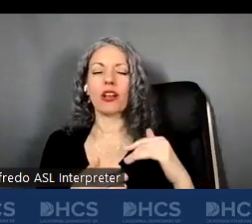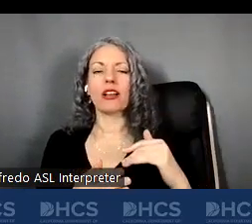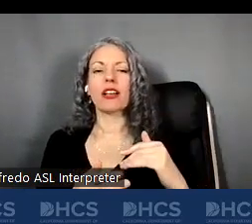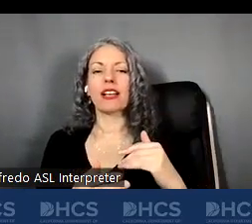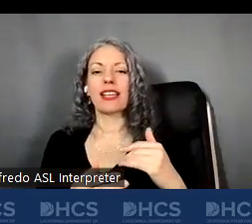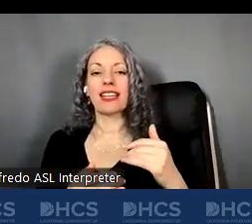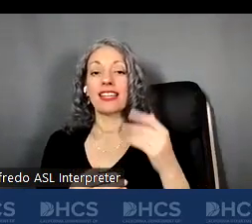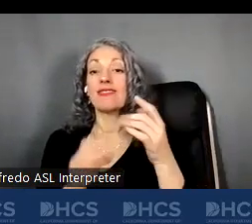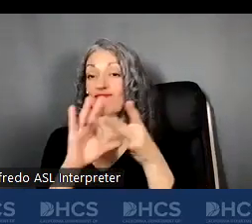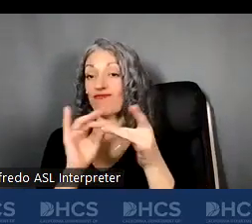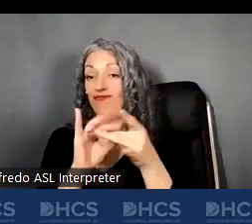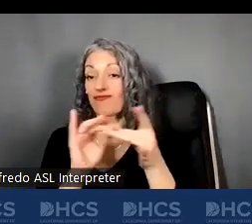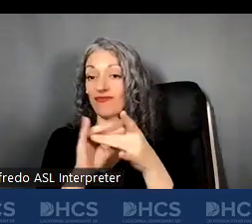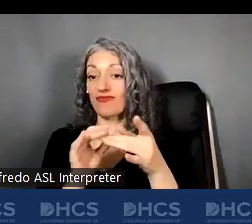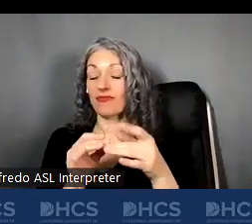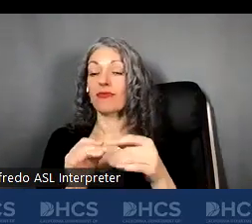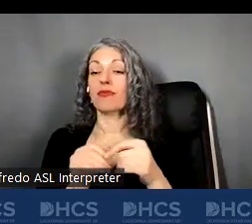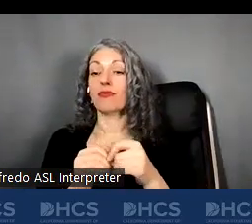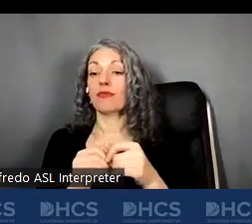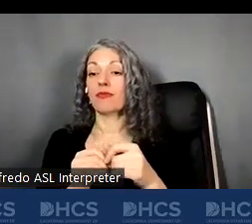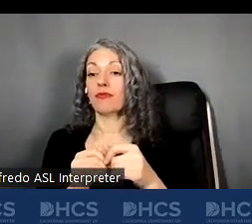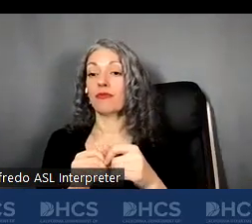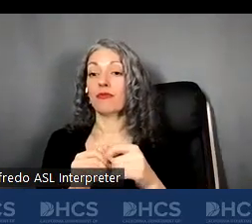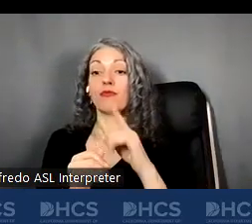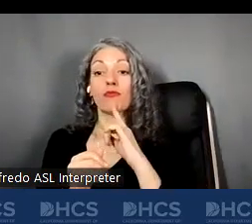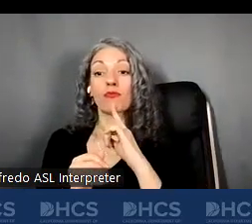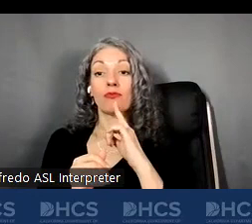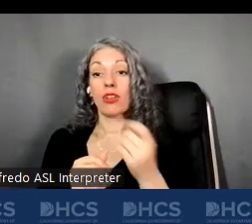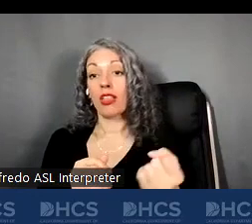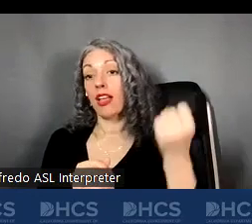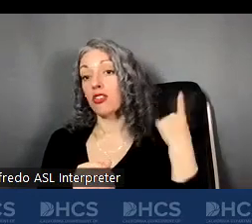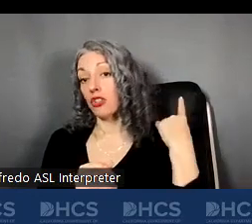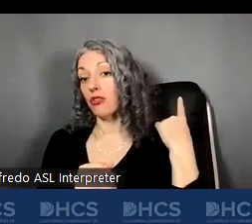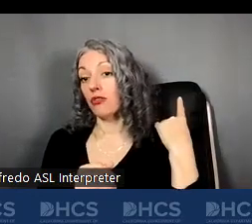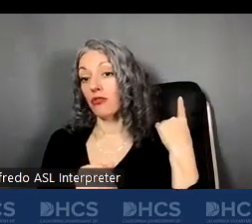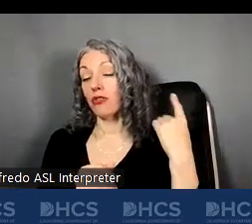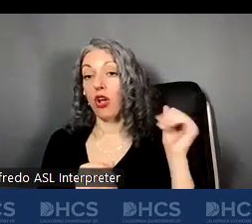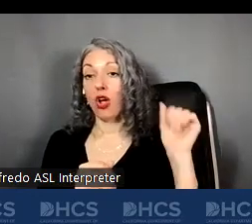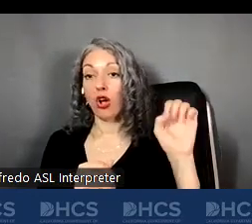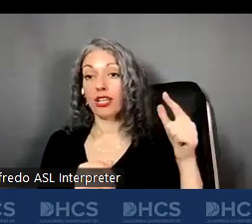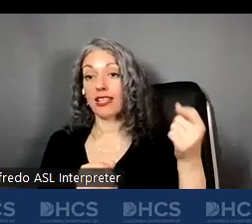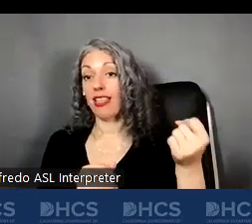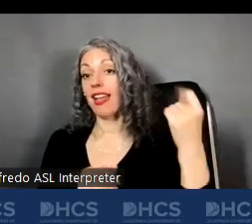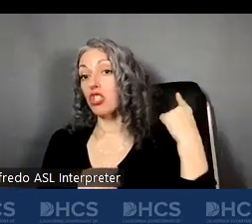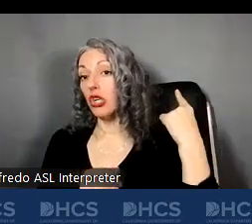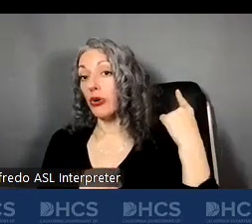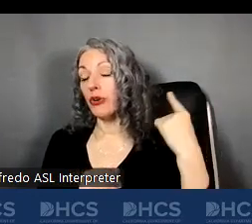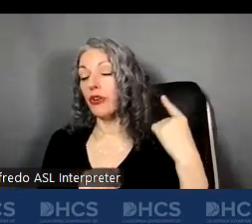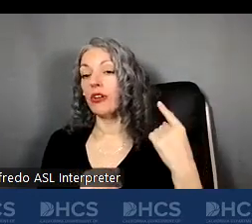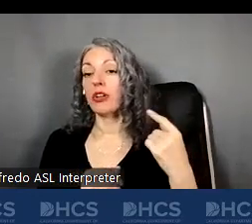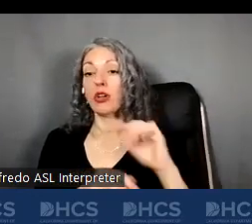we launched CITED last year, August of last year is when we launched